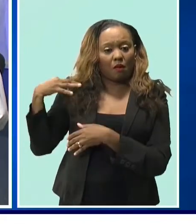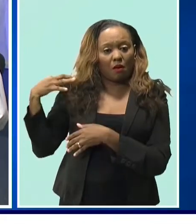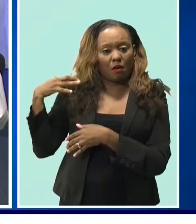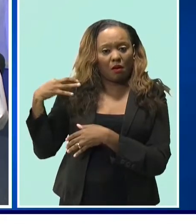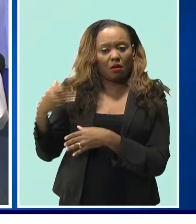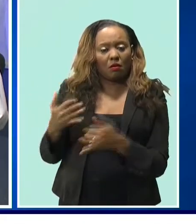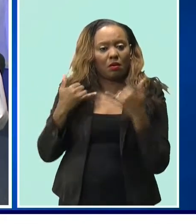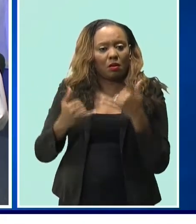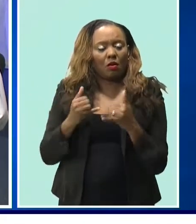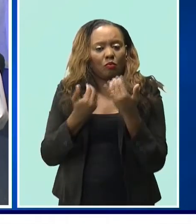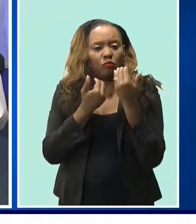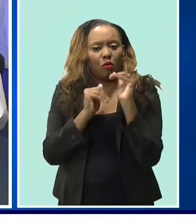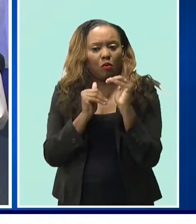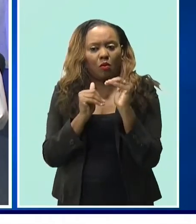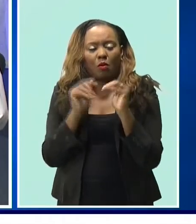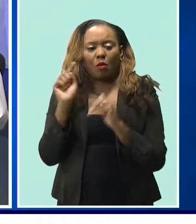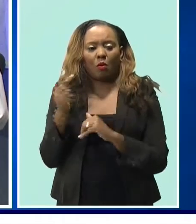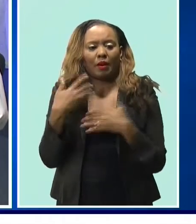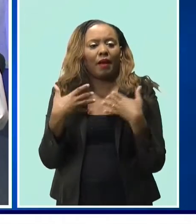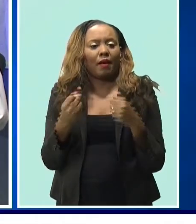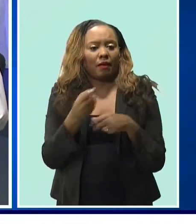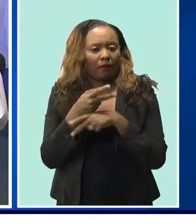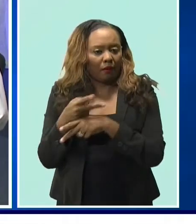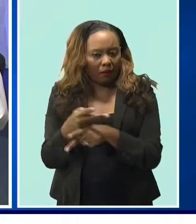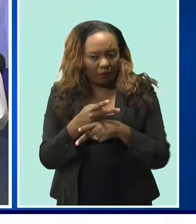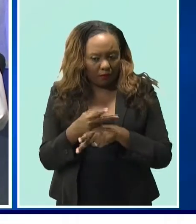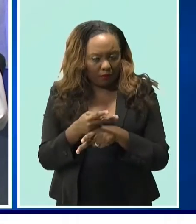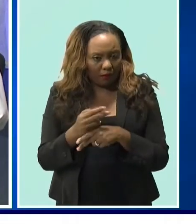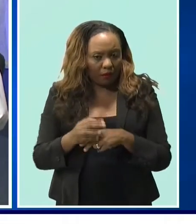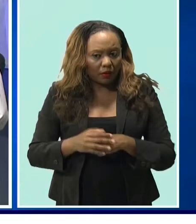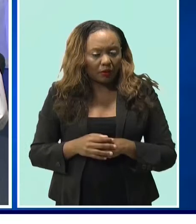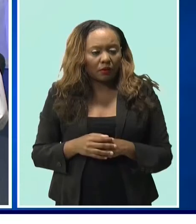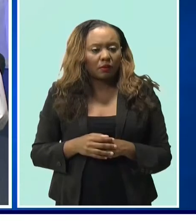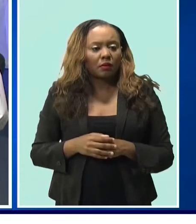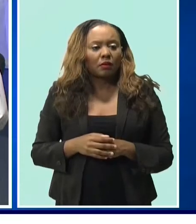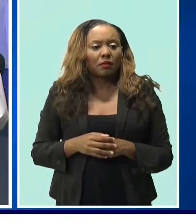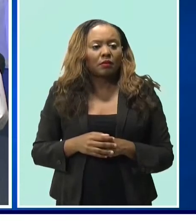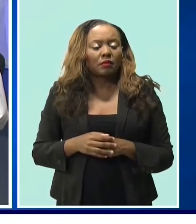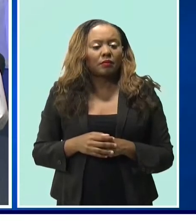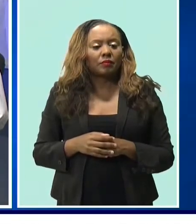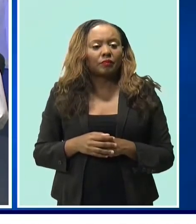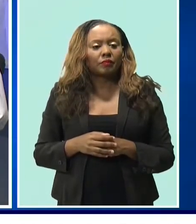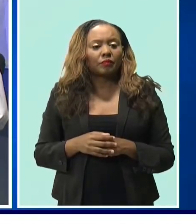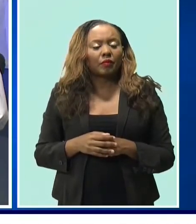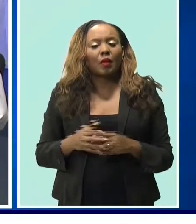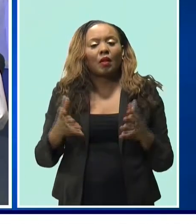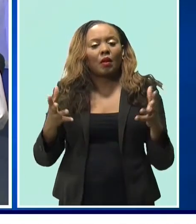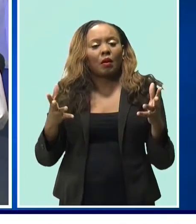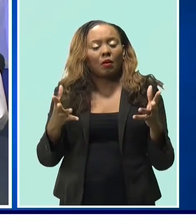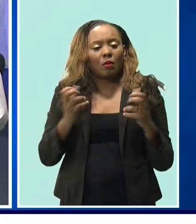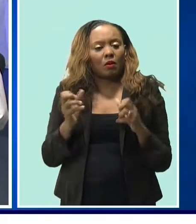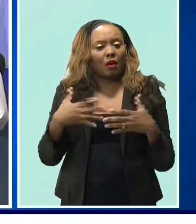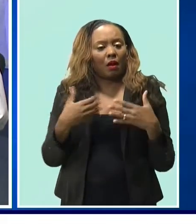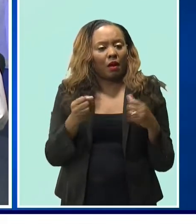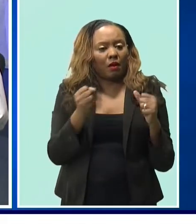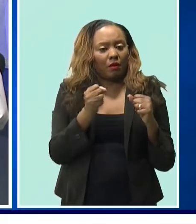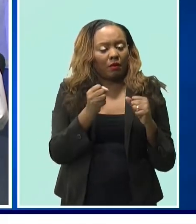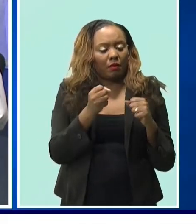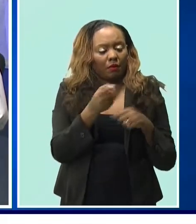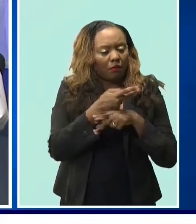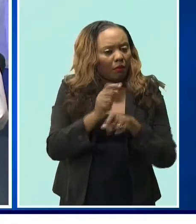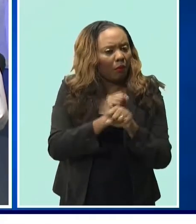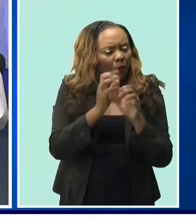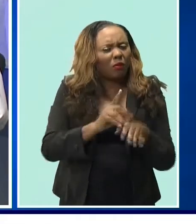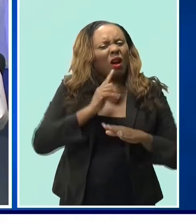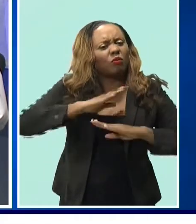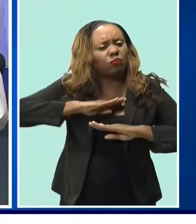call for persons in the healthcare sector because we want to give a bit of respite and relief to our healthcare workers who've been working very